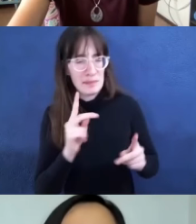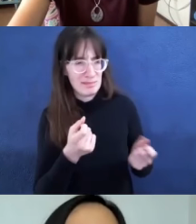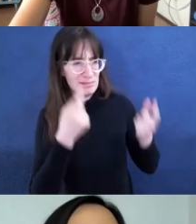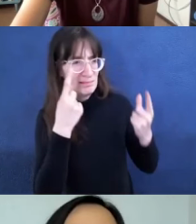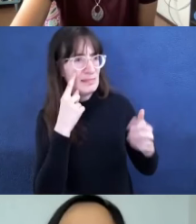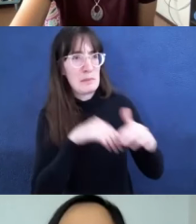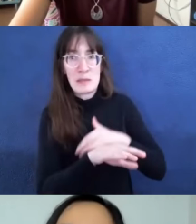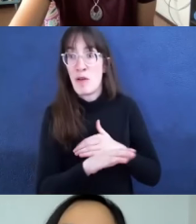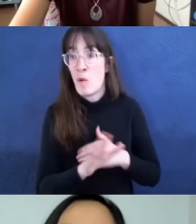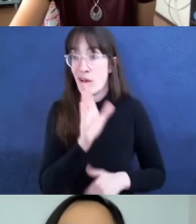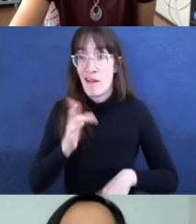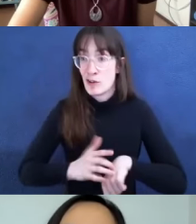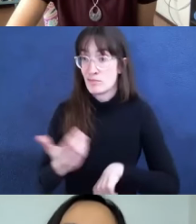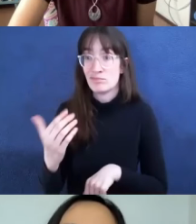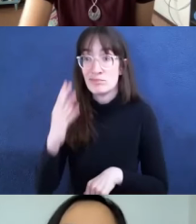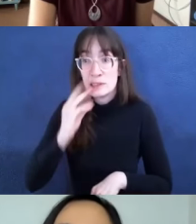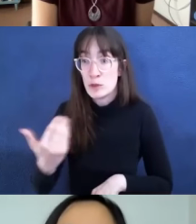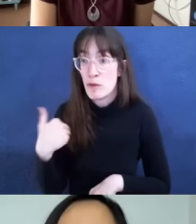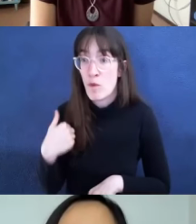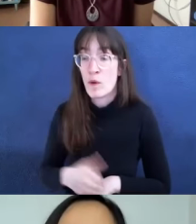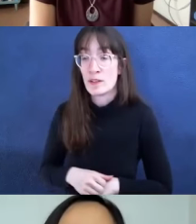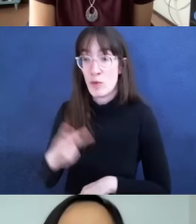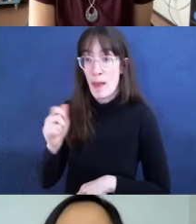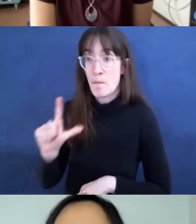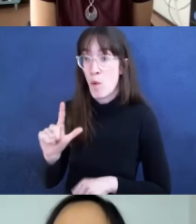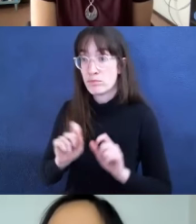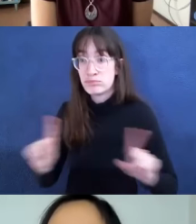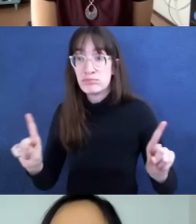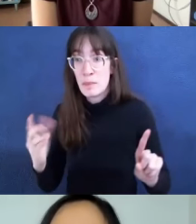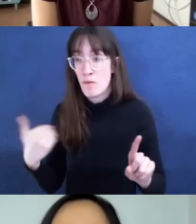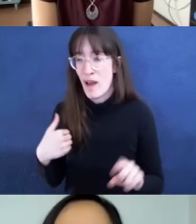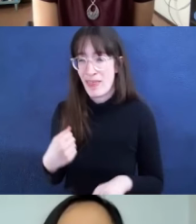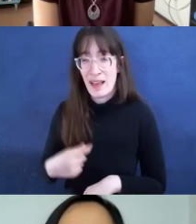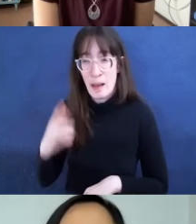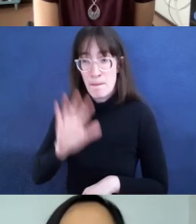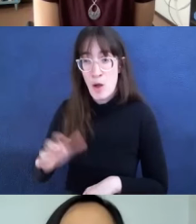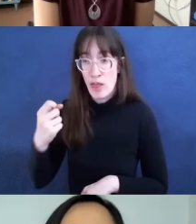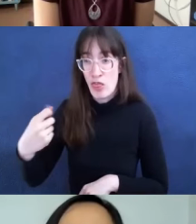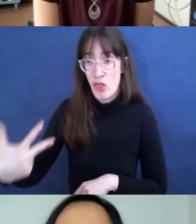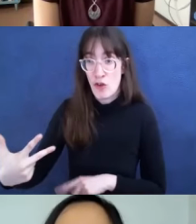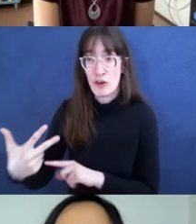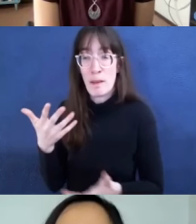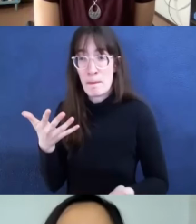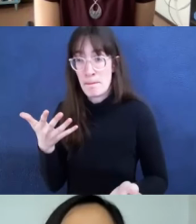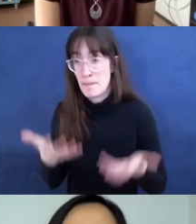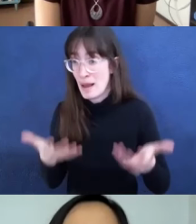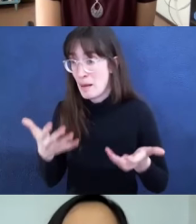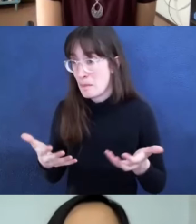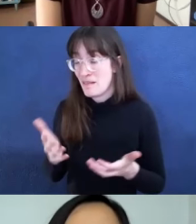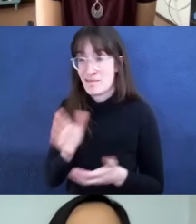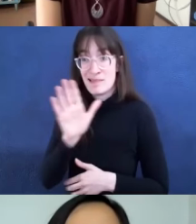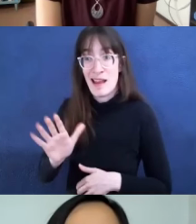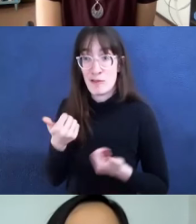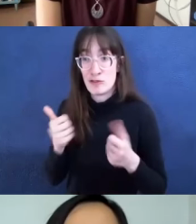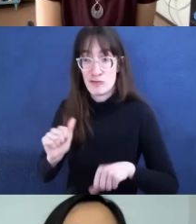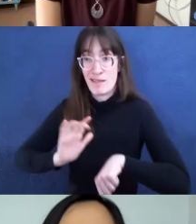tried it. So like in the poll that we broadcast earlier, I think about a third hadn't tried any sort of